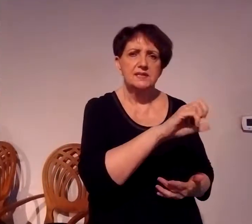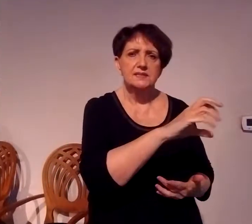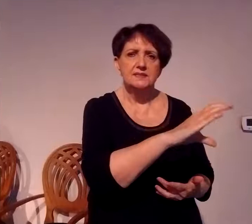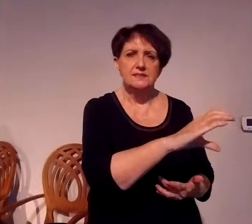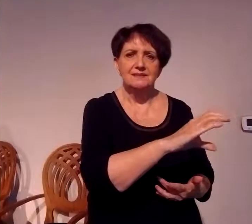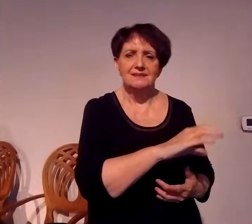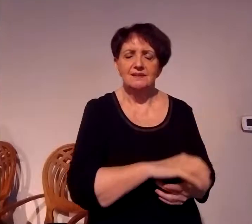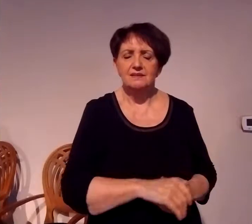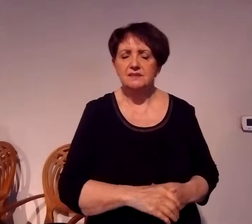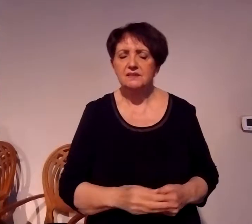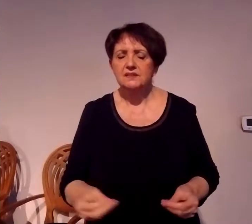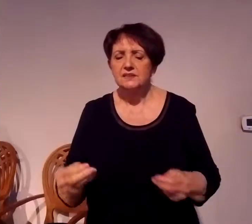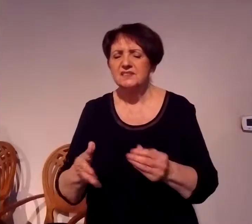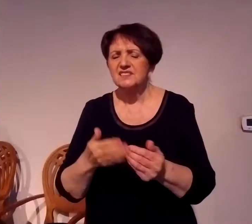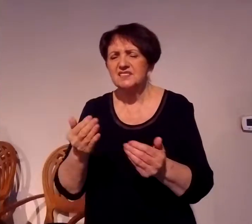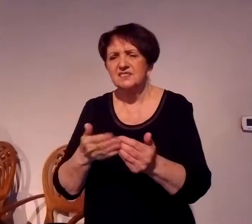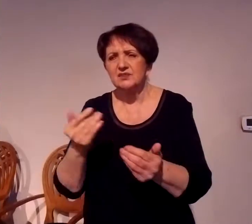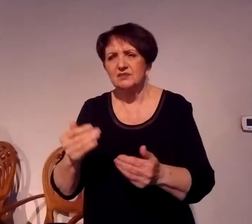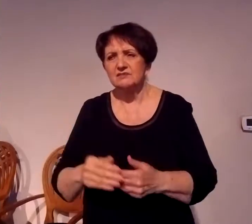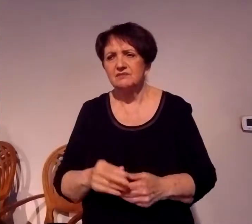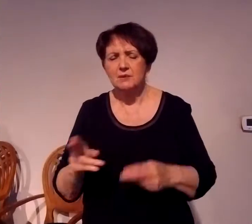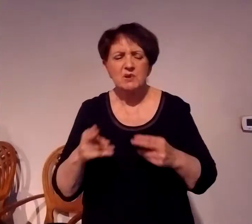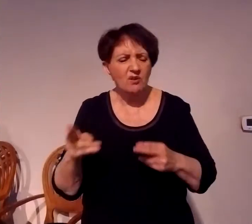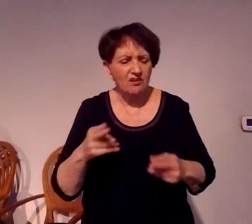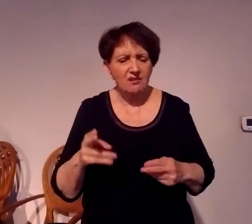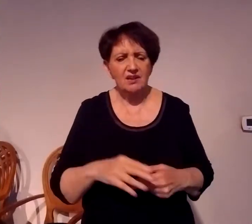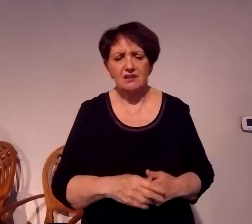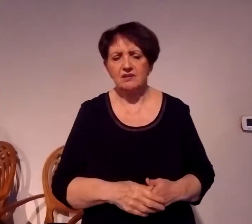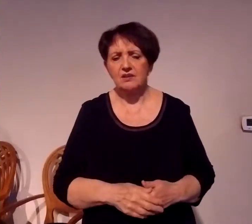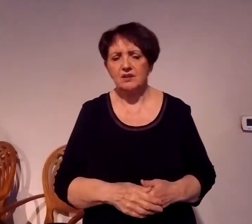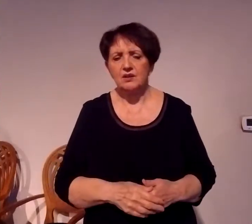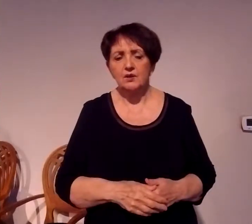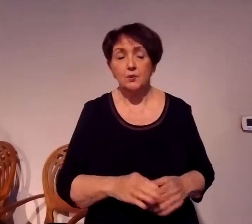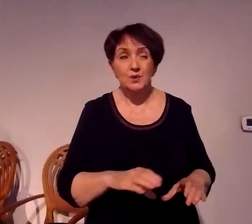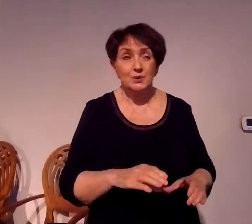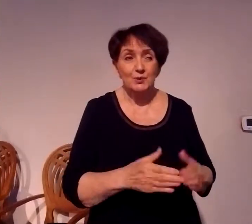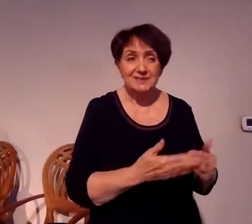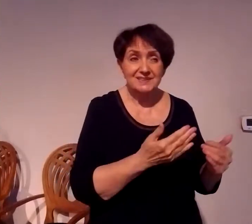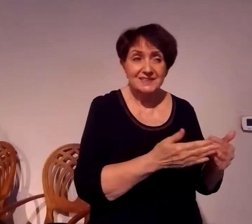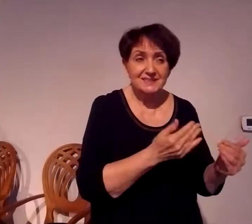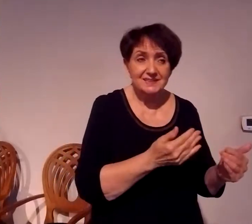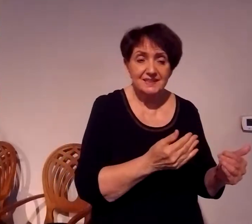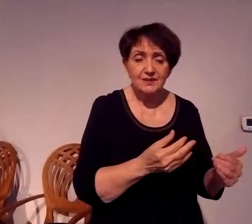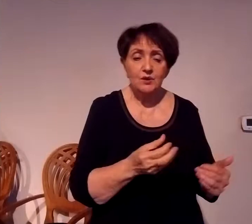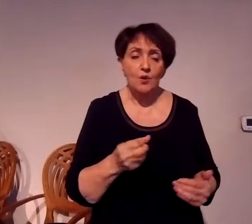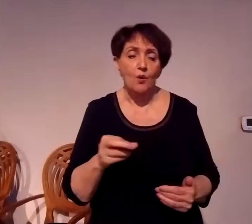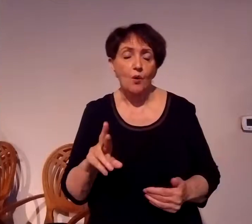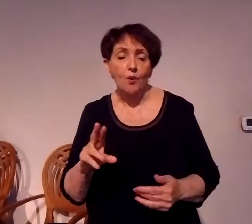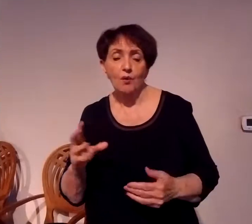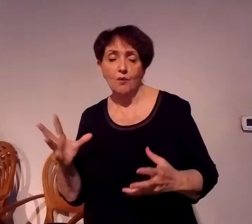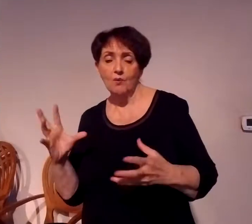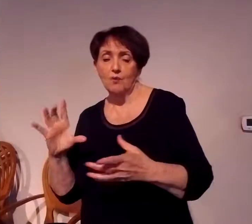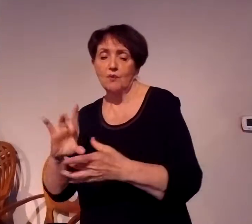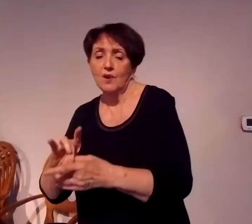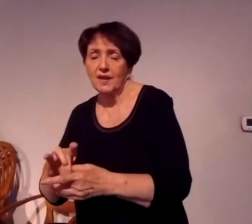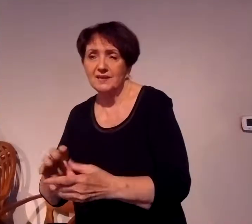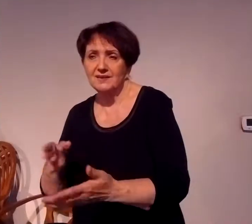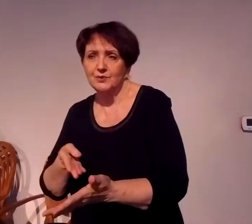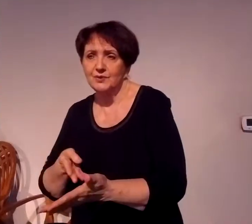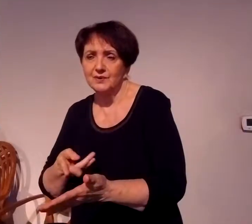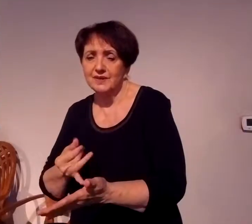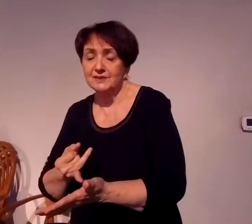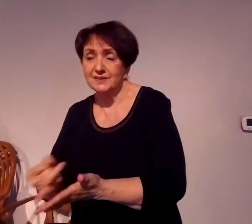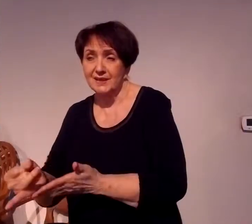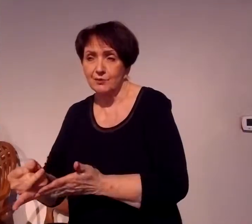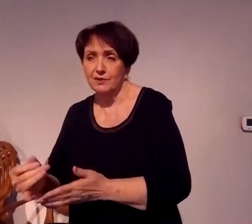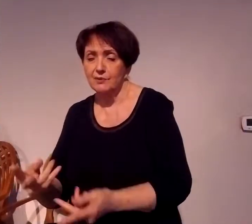convenient, I'm in a hurry. Are we going to do what's convenient, or are we going to do what's in integrity with our values and